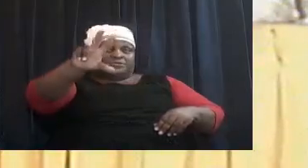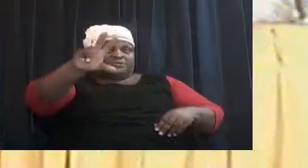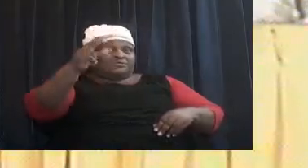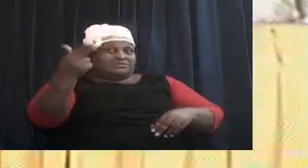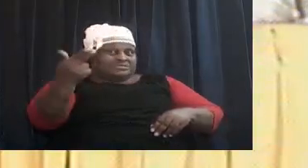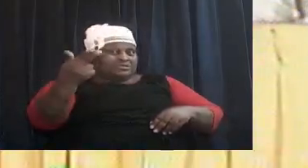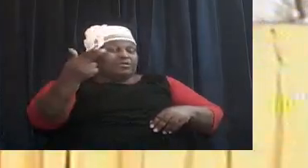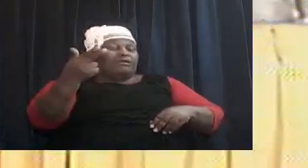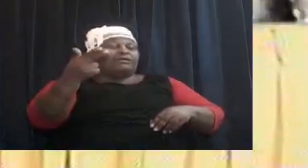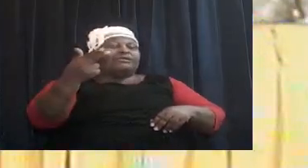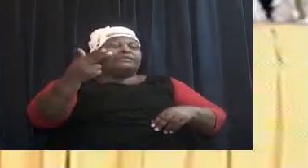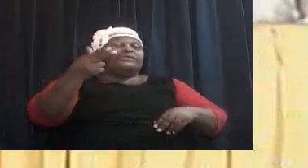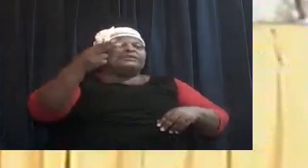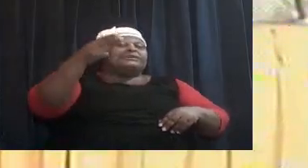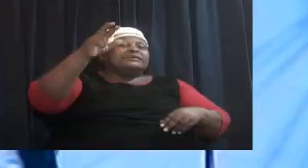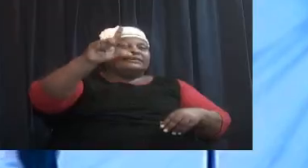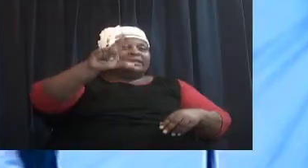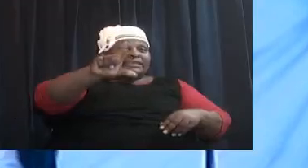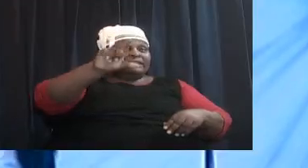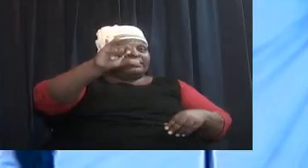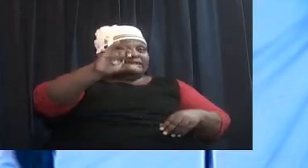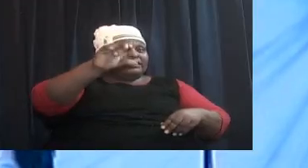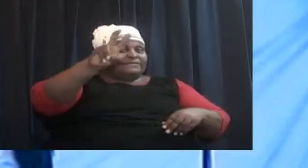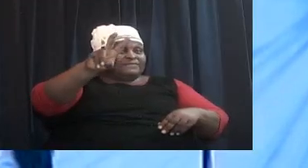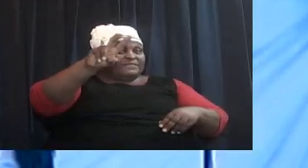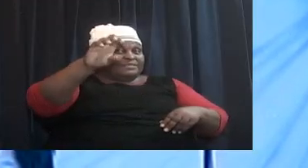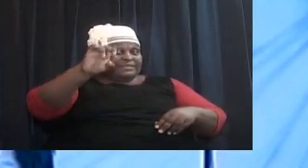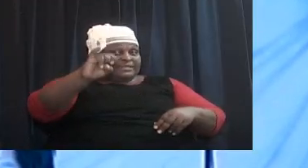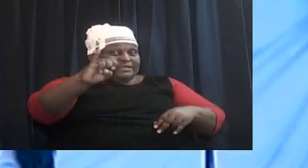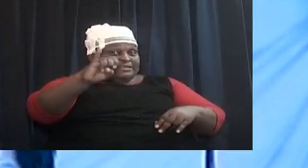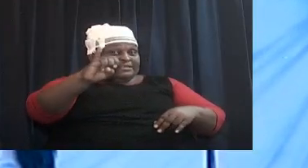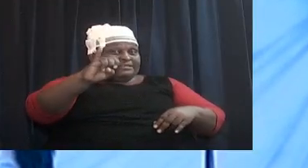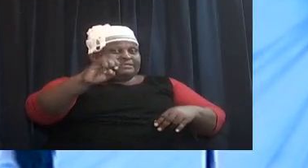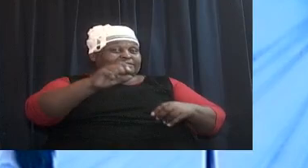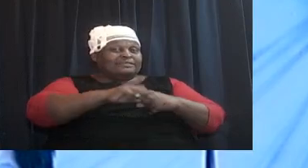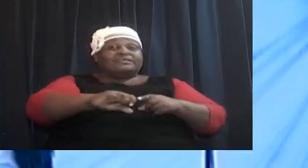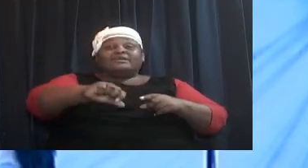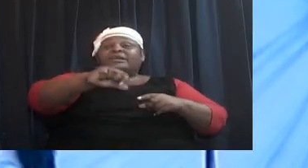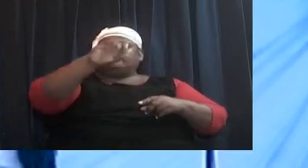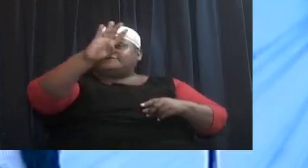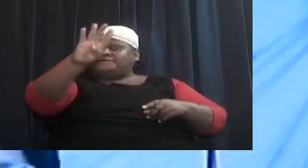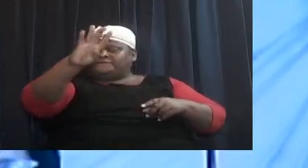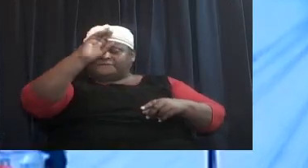sometimes we allow people to get in our worship.